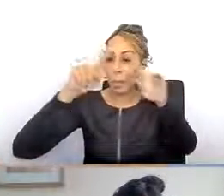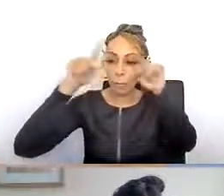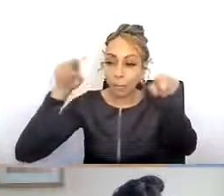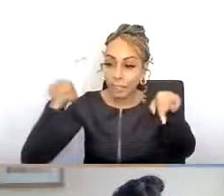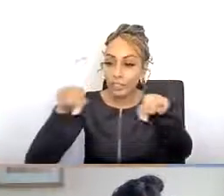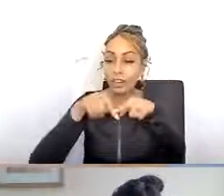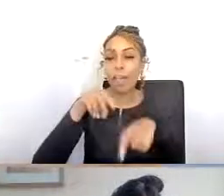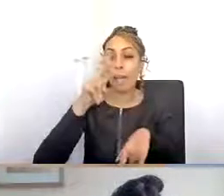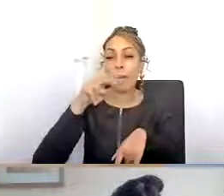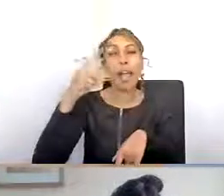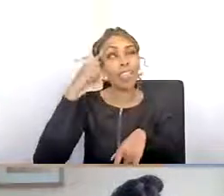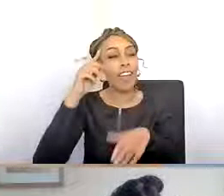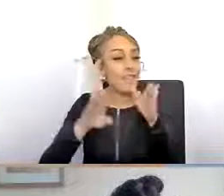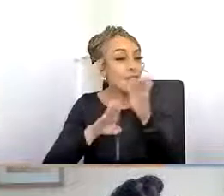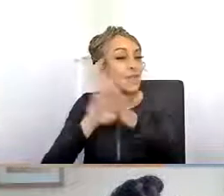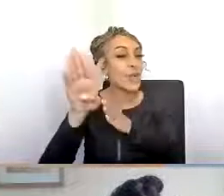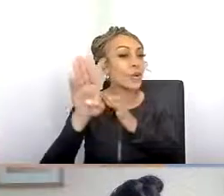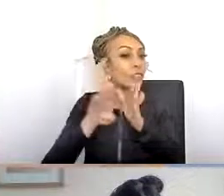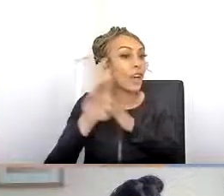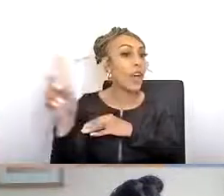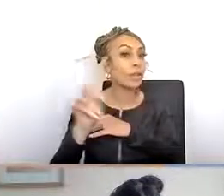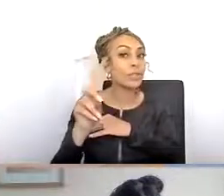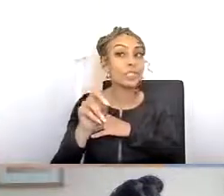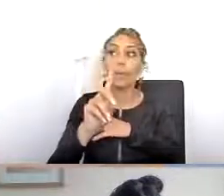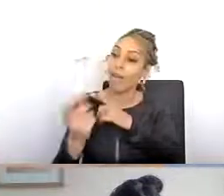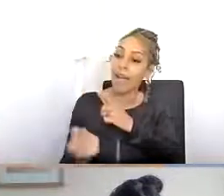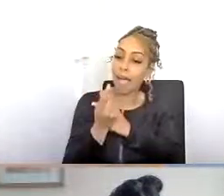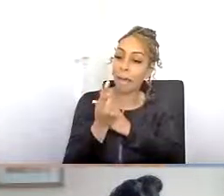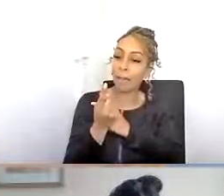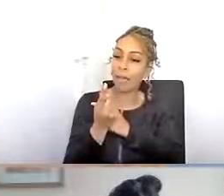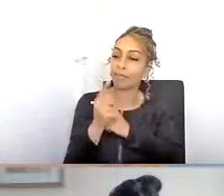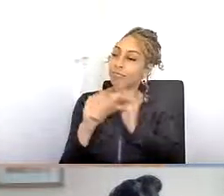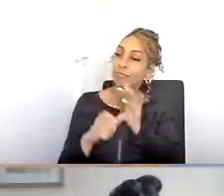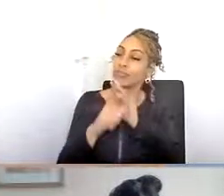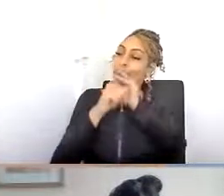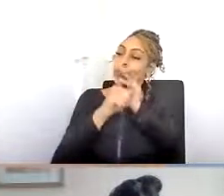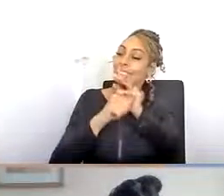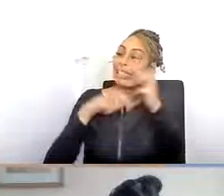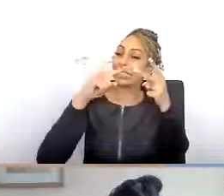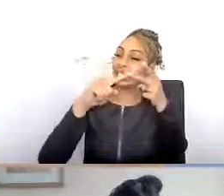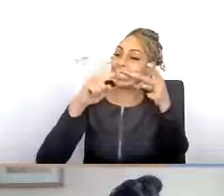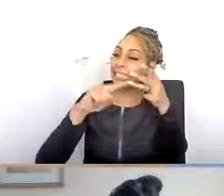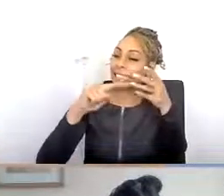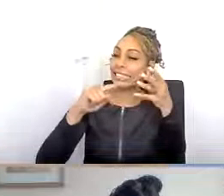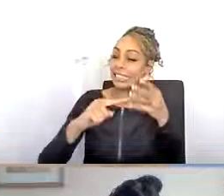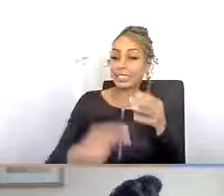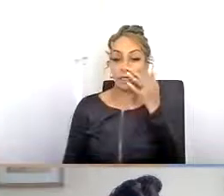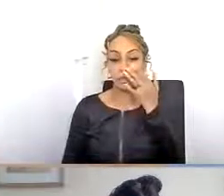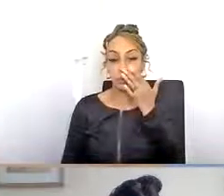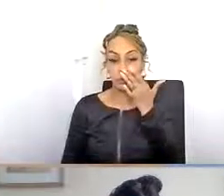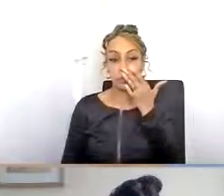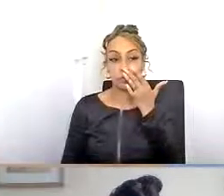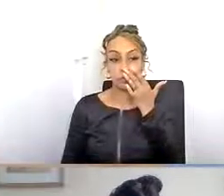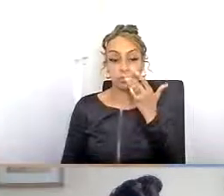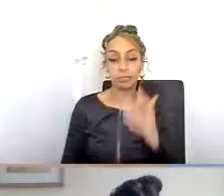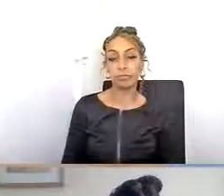he was thinking about the future of the foundation and what should happen and what its priorities should be. And I suppose perhaps it's at